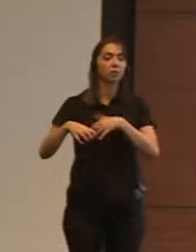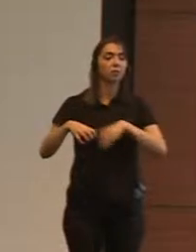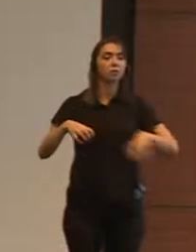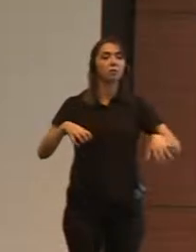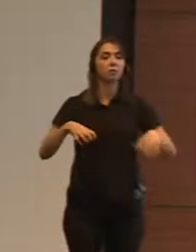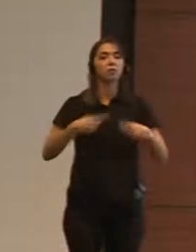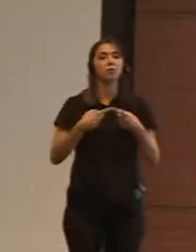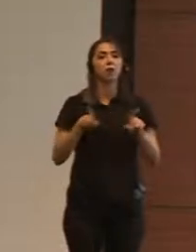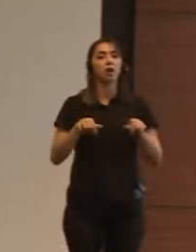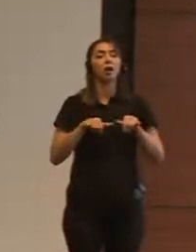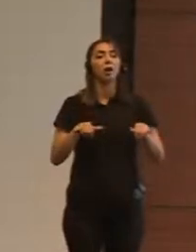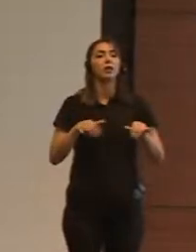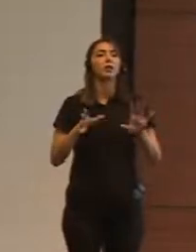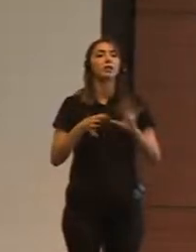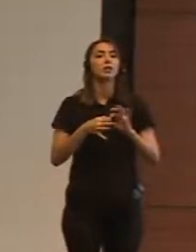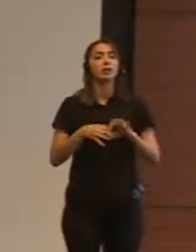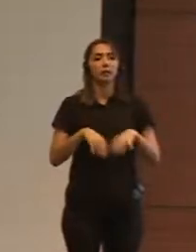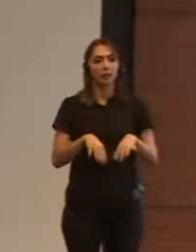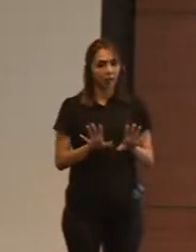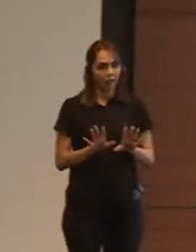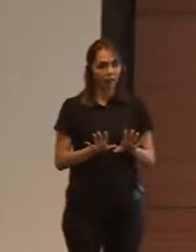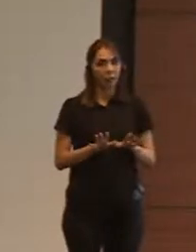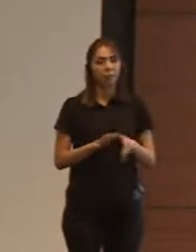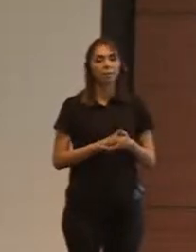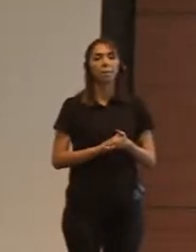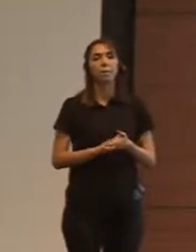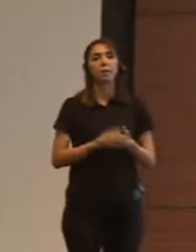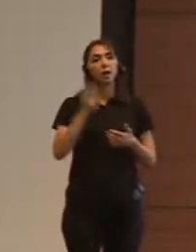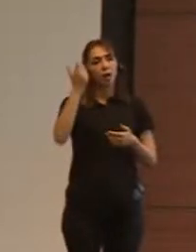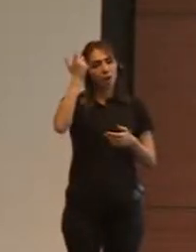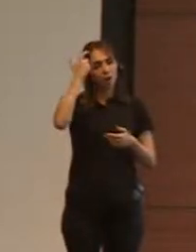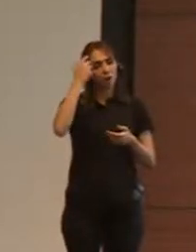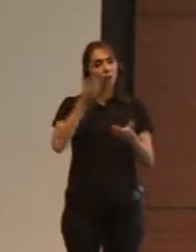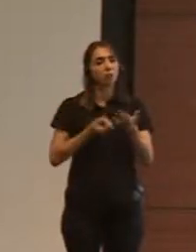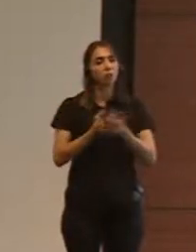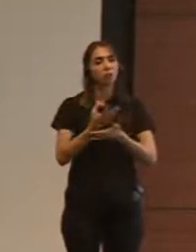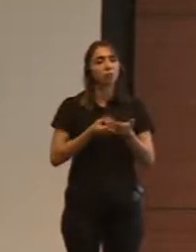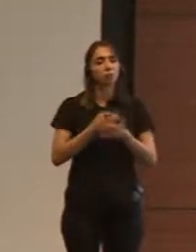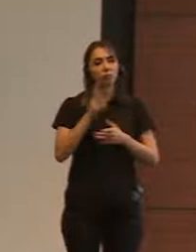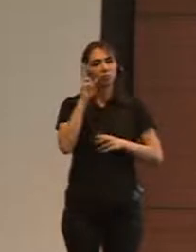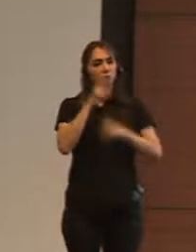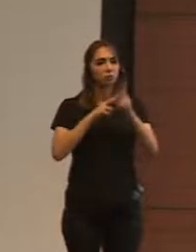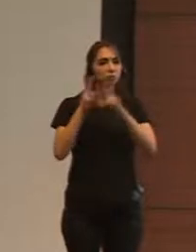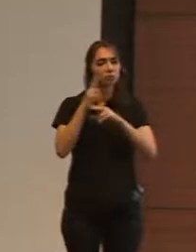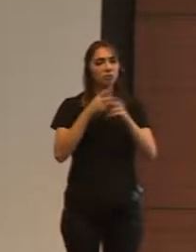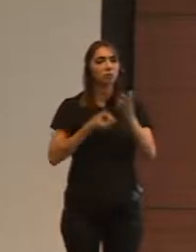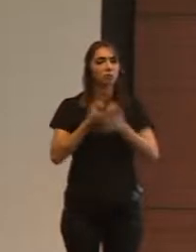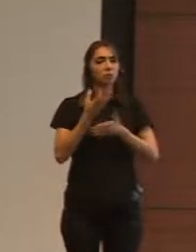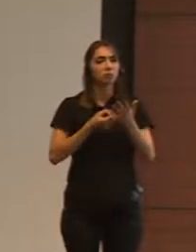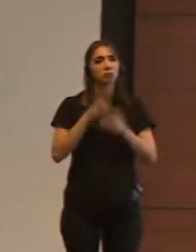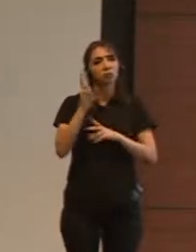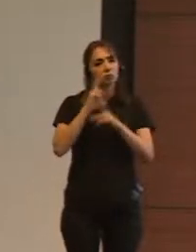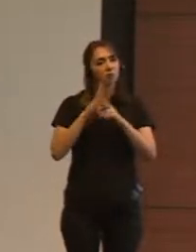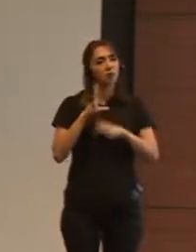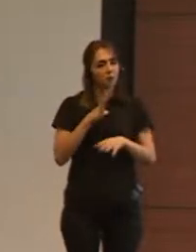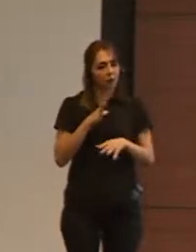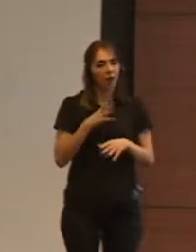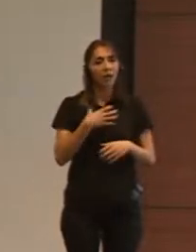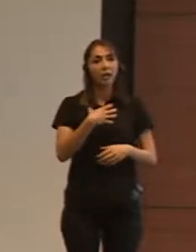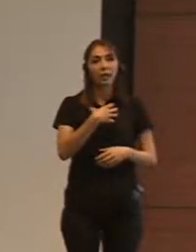so in fact this is a process independent of the body and they in a way